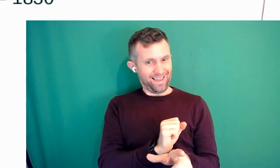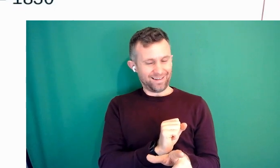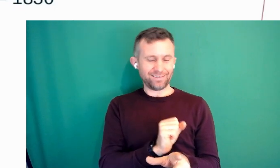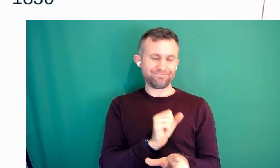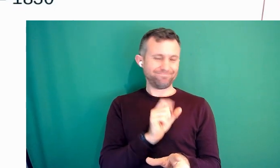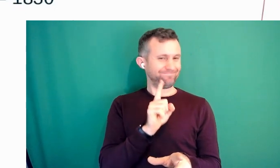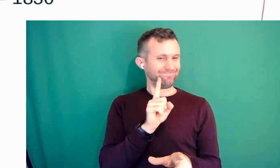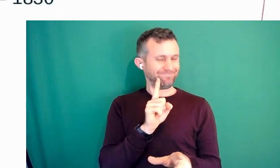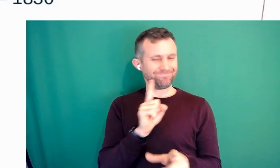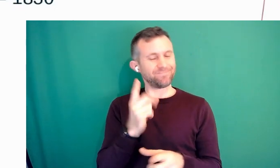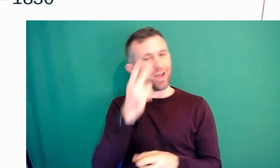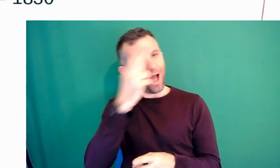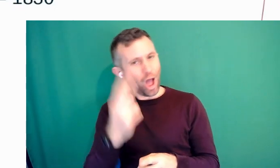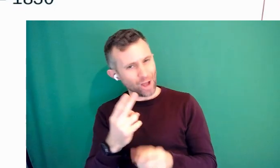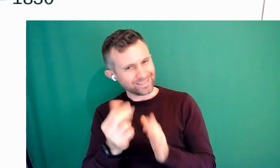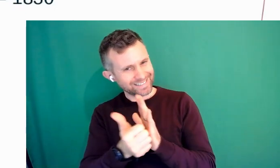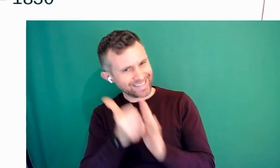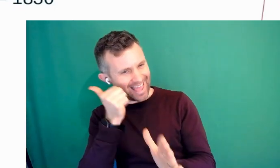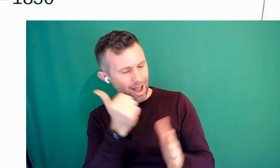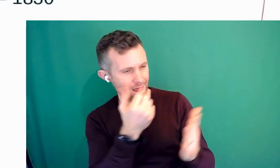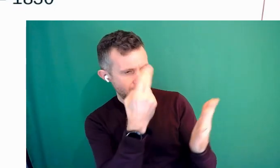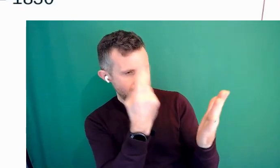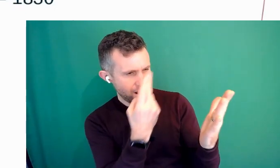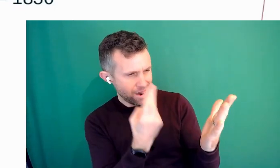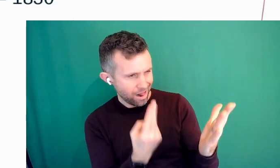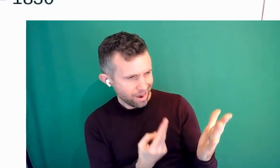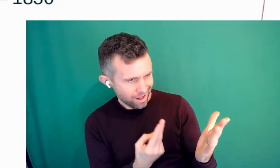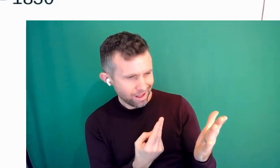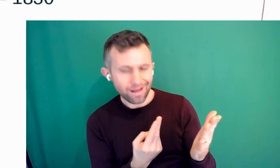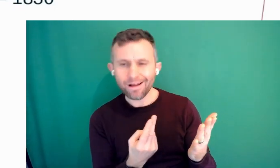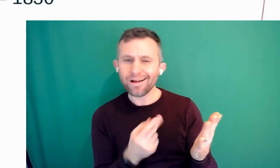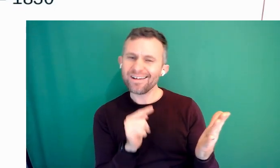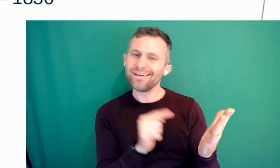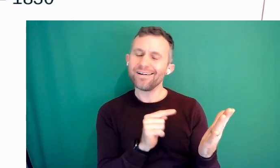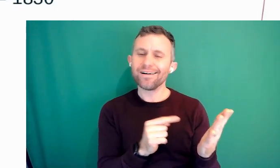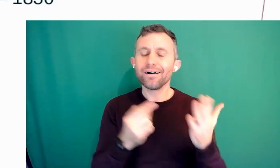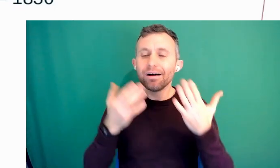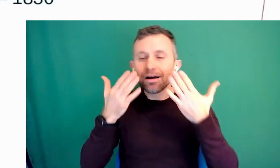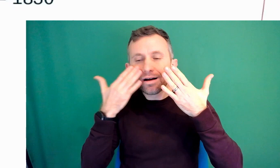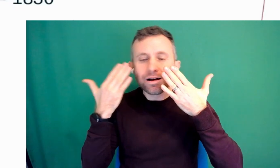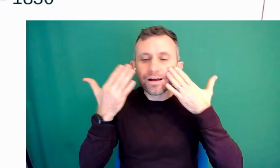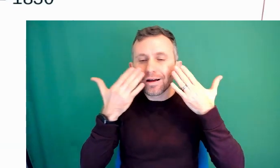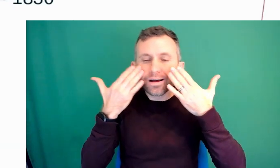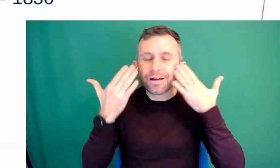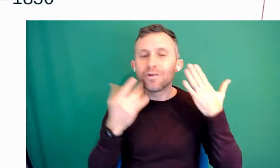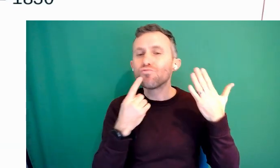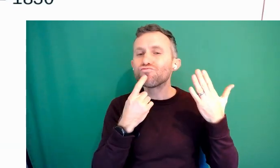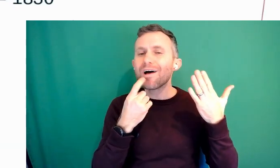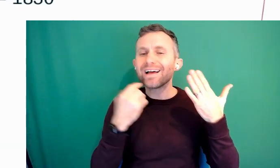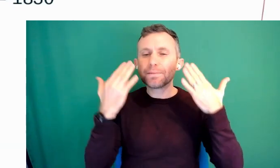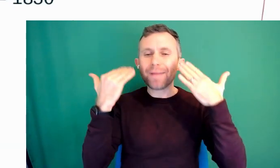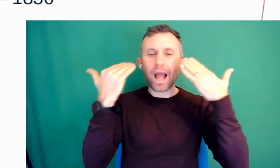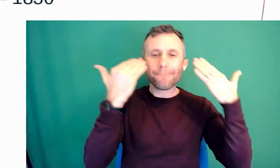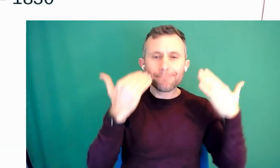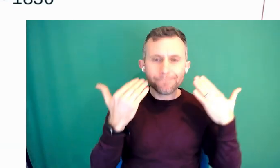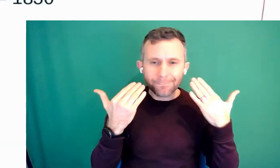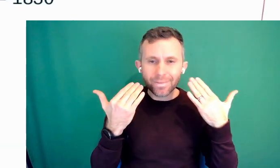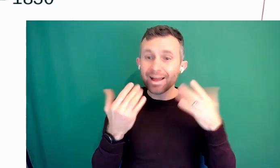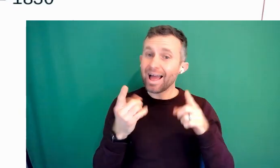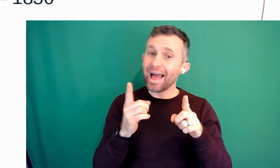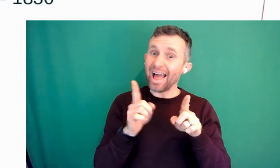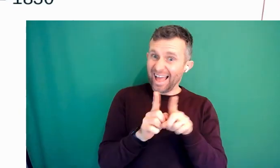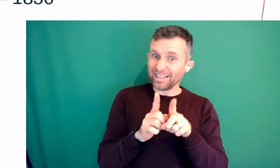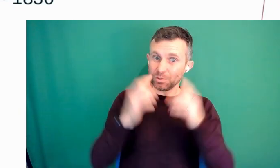was George Dance the Younger, one of the founders of the Royal Academy. This position is where Soane began to